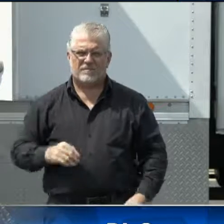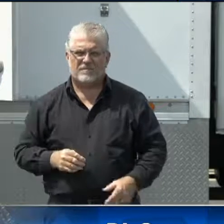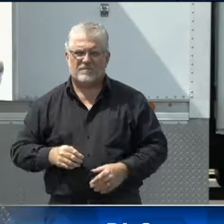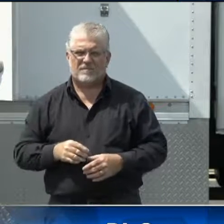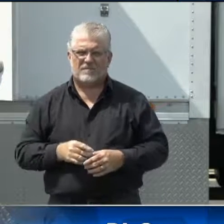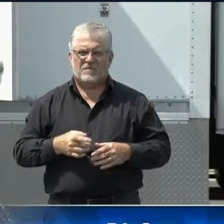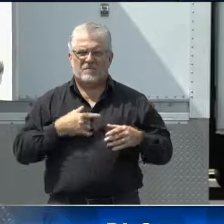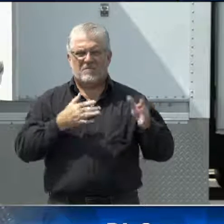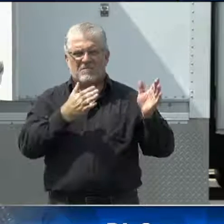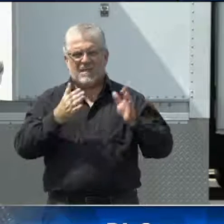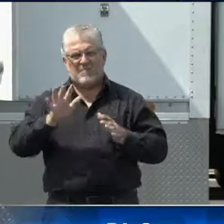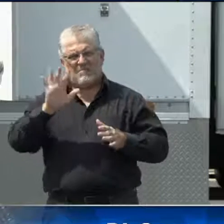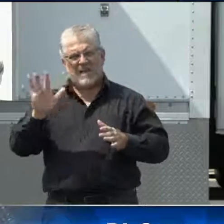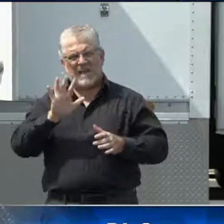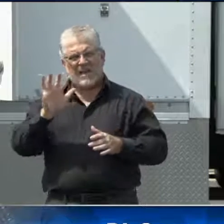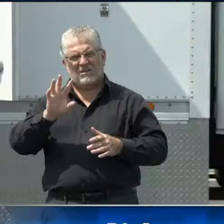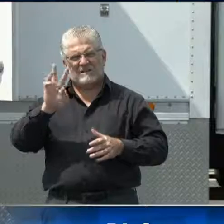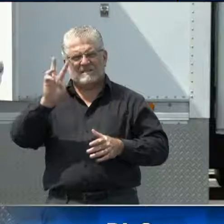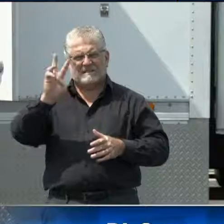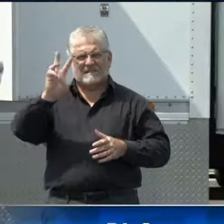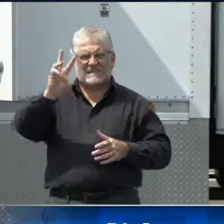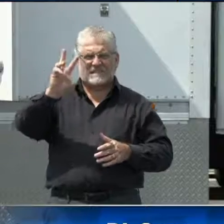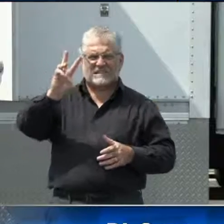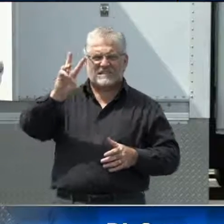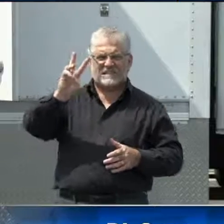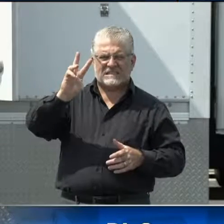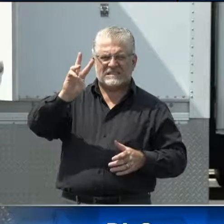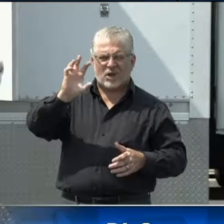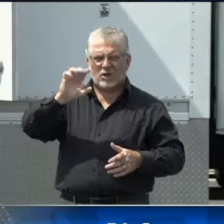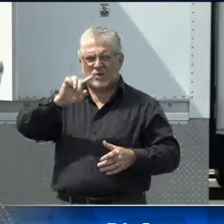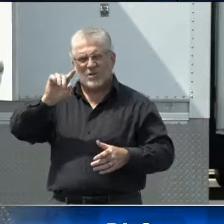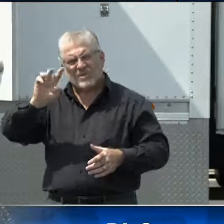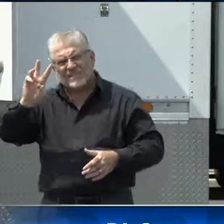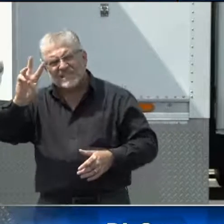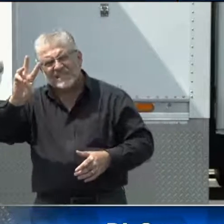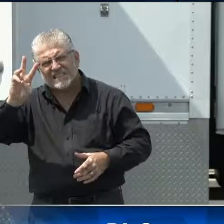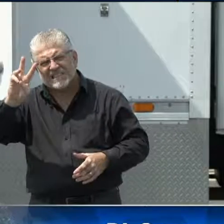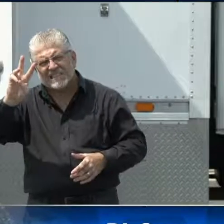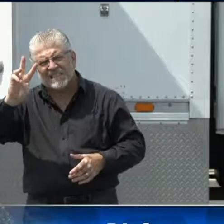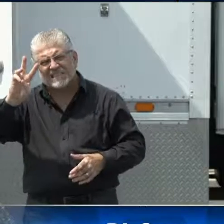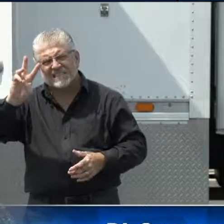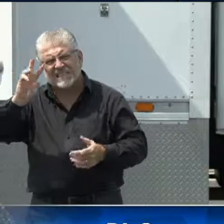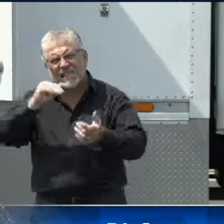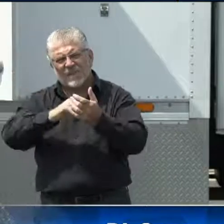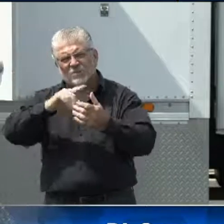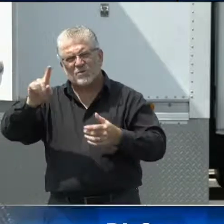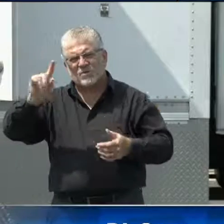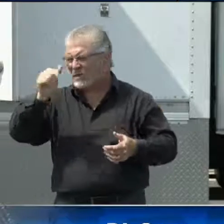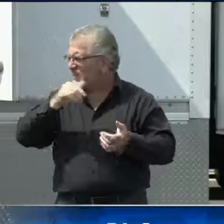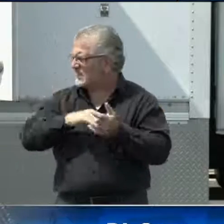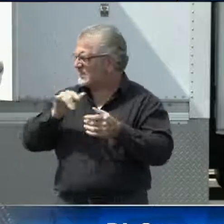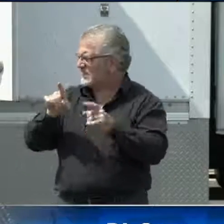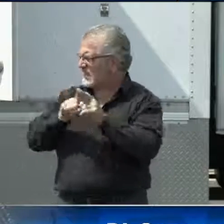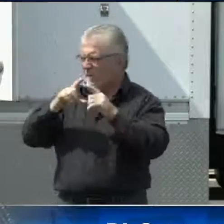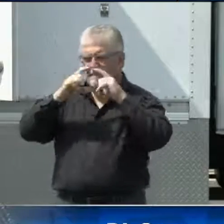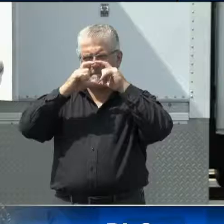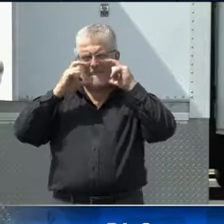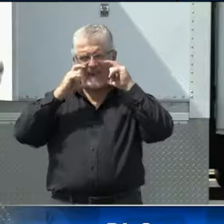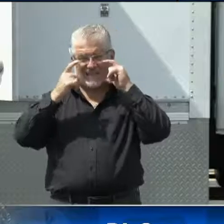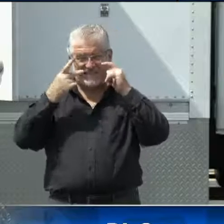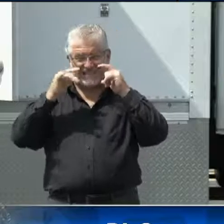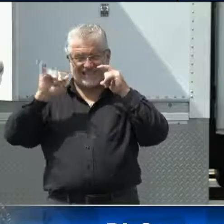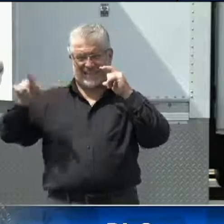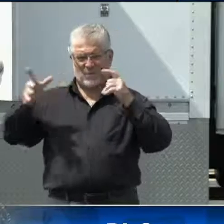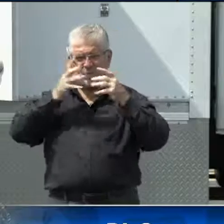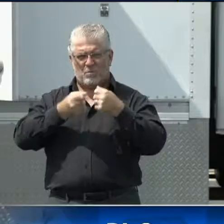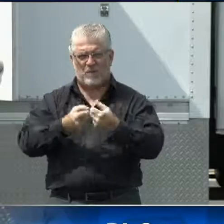educational resources. They will be receiving a branded mask just like this one today. These masks were graciously donated by our friends at Highmark. Thank